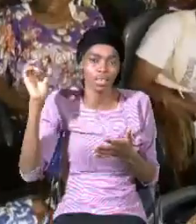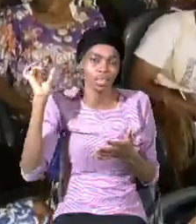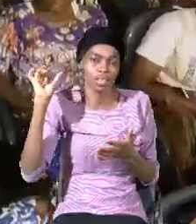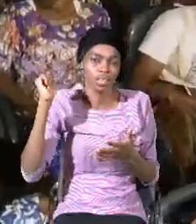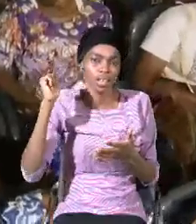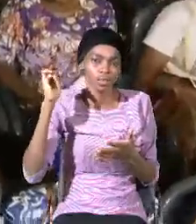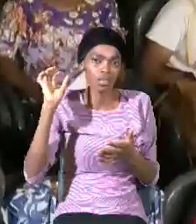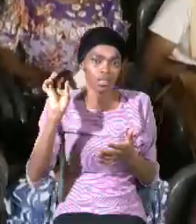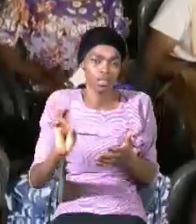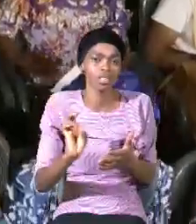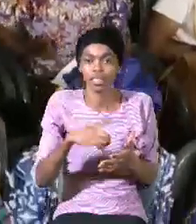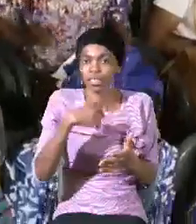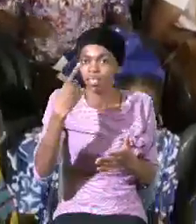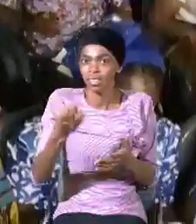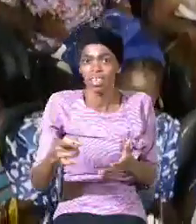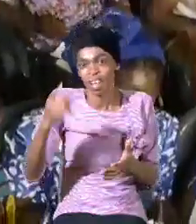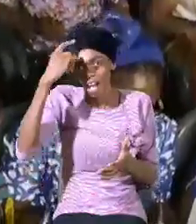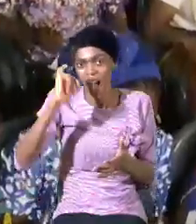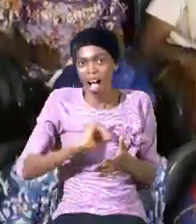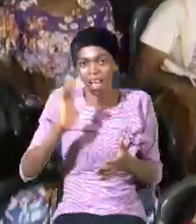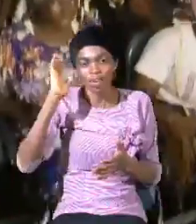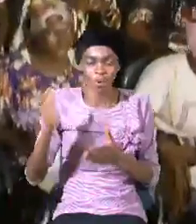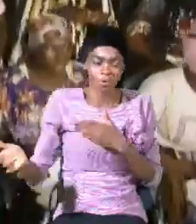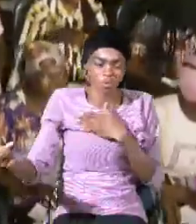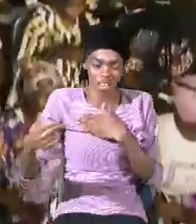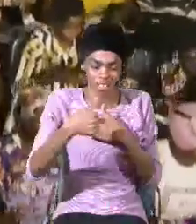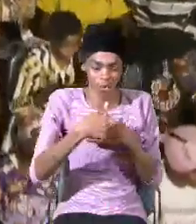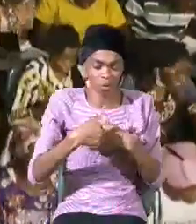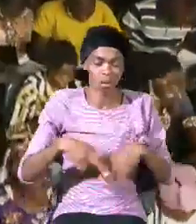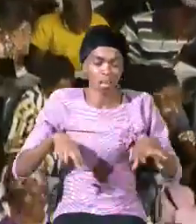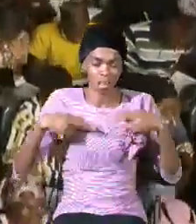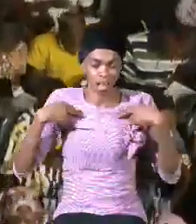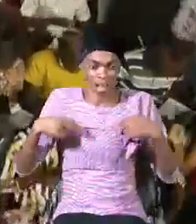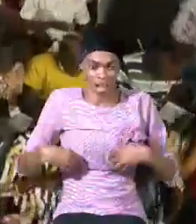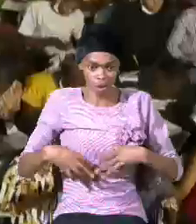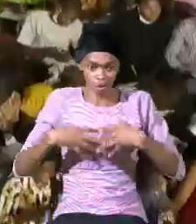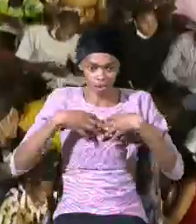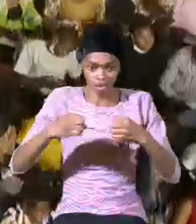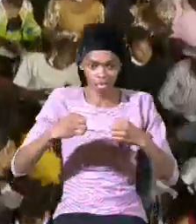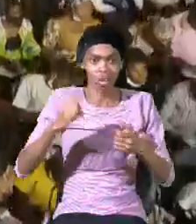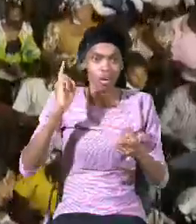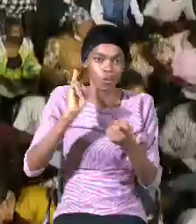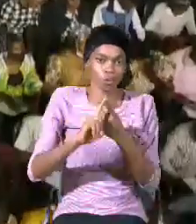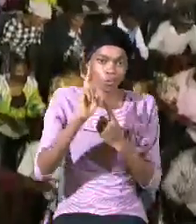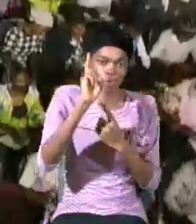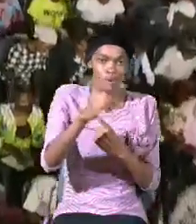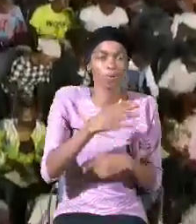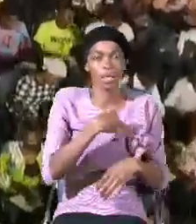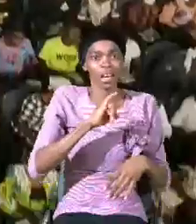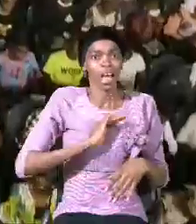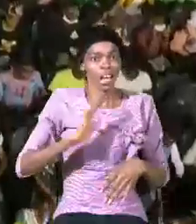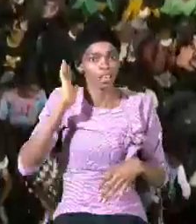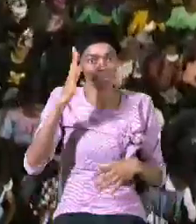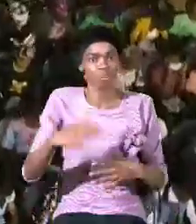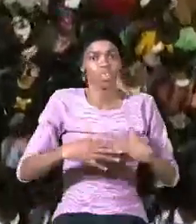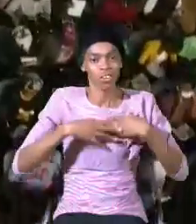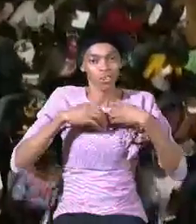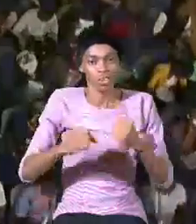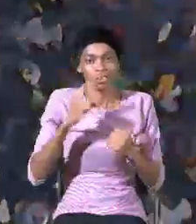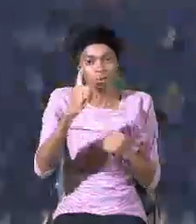for I will restore health unto thee, and I will heal thee of